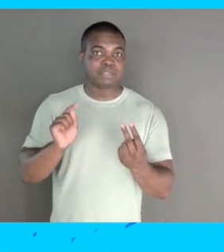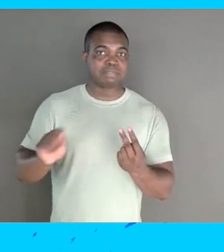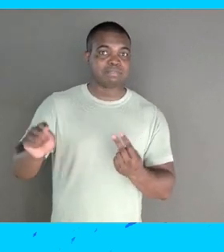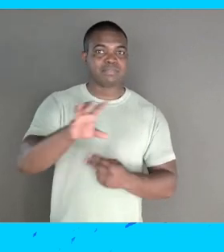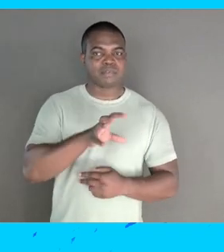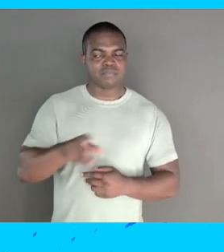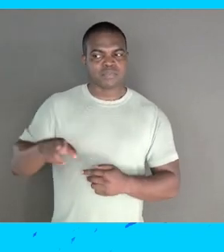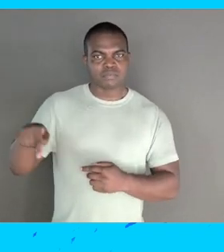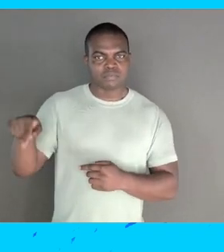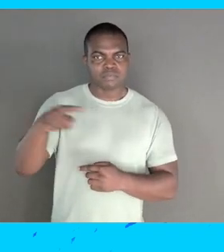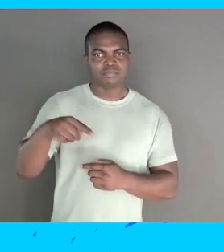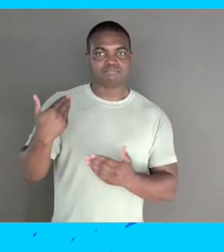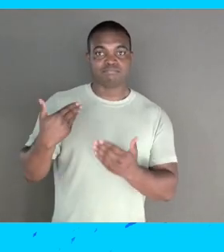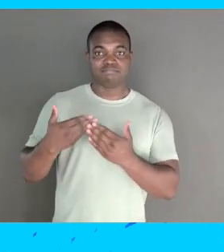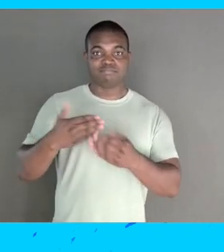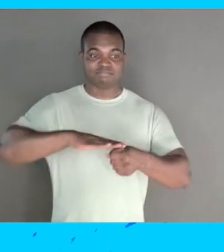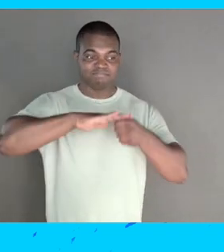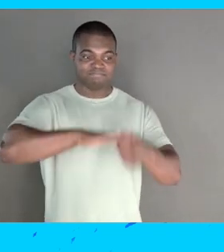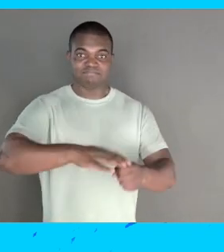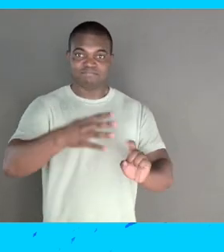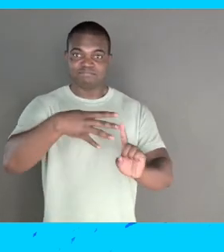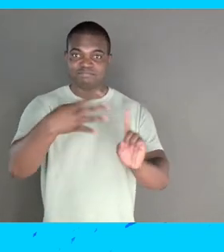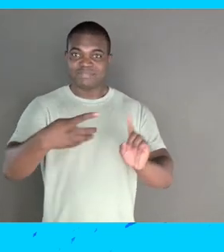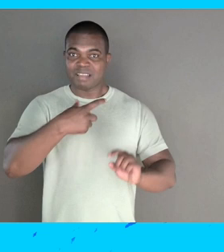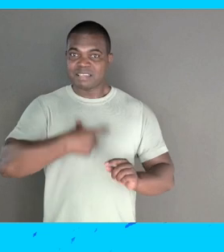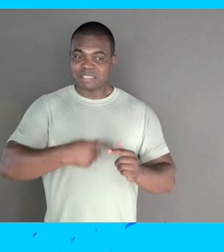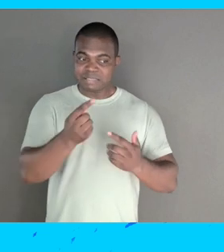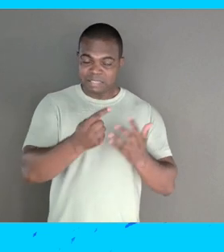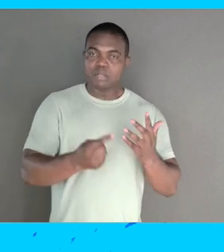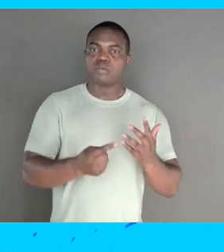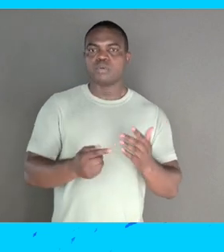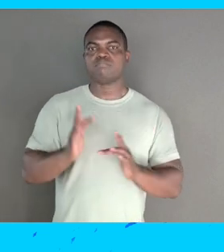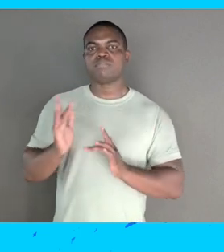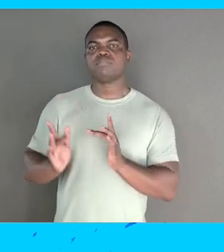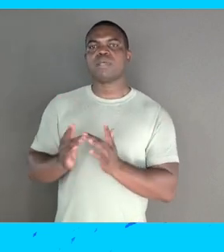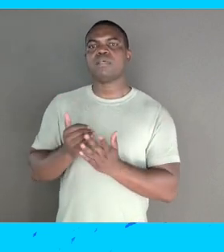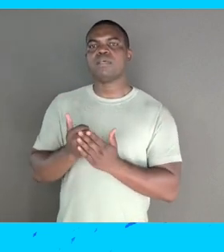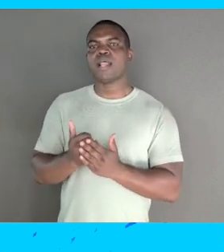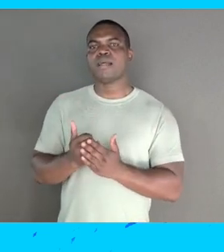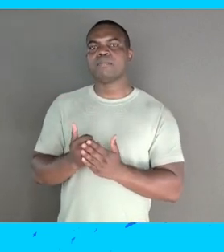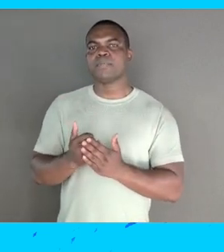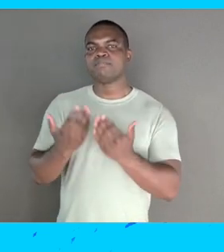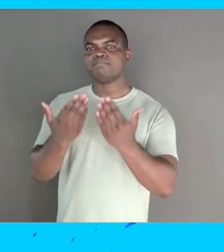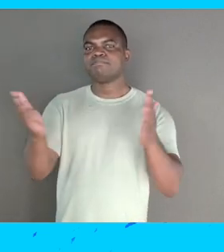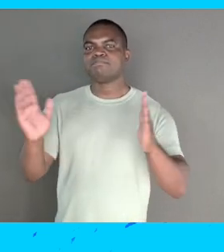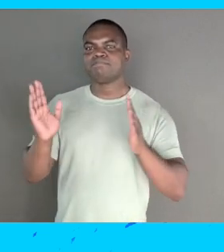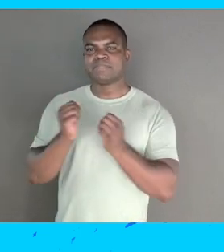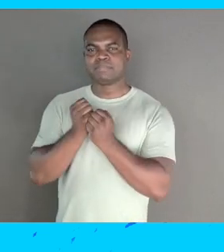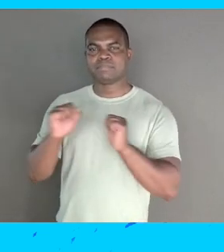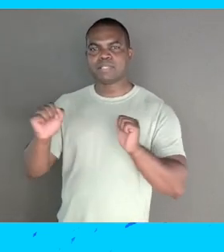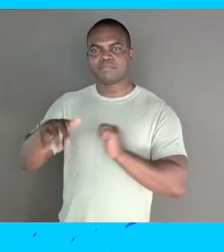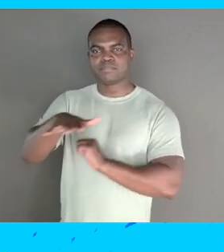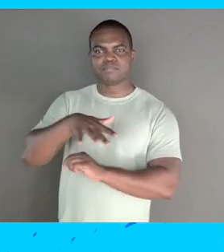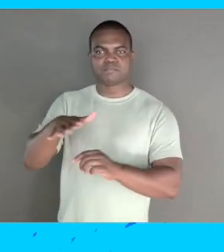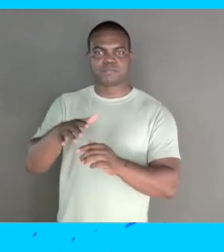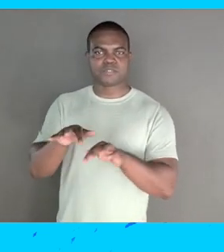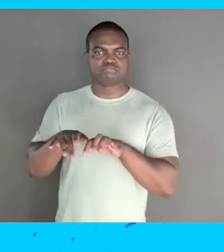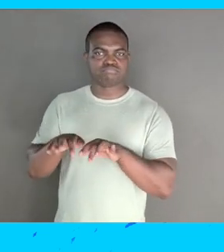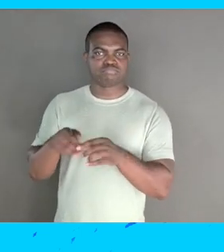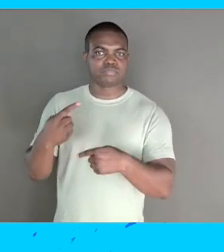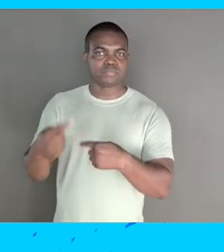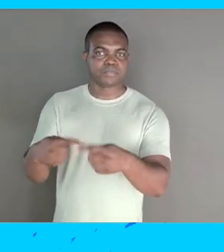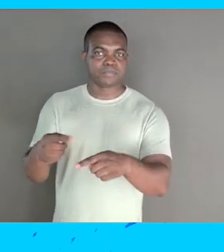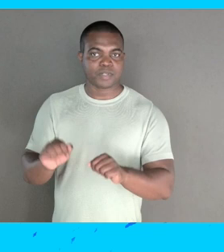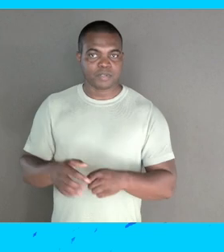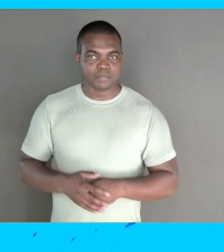LGBTQI identities. I know that studies have also found that many LGBTQIA youth perceive